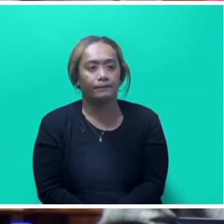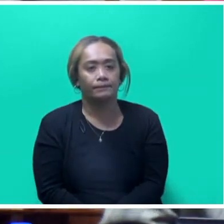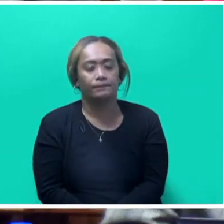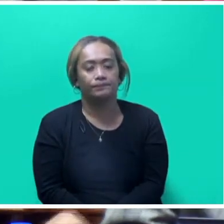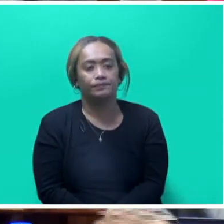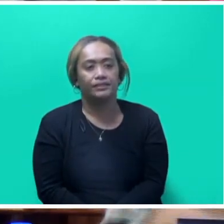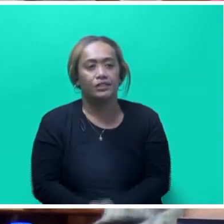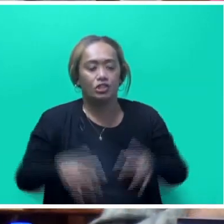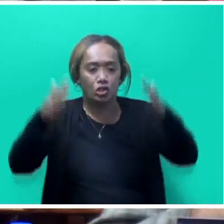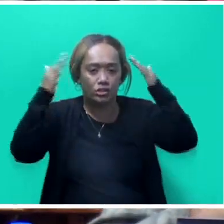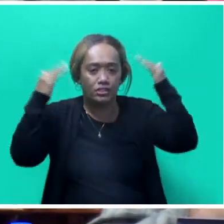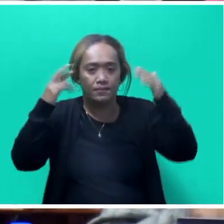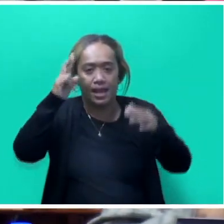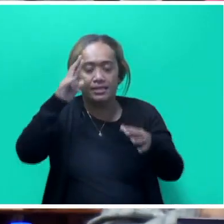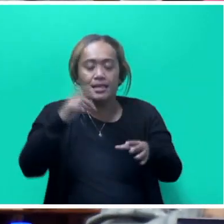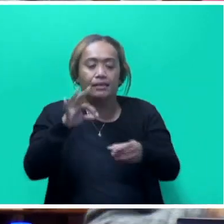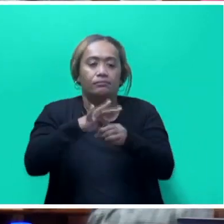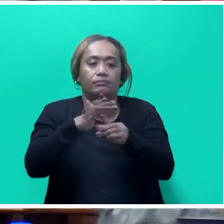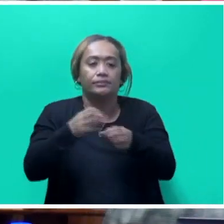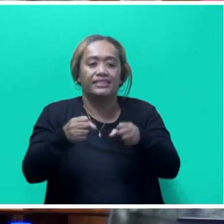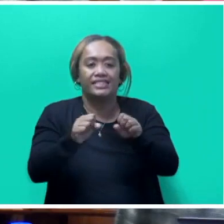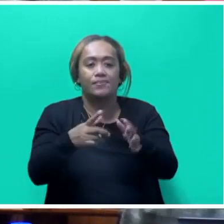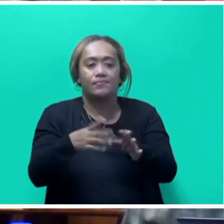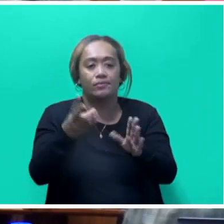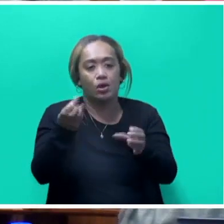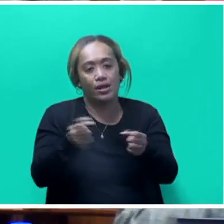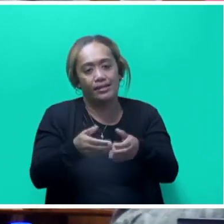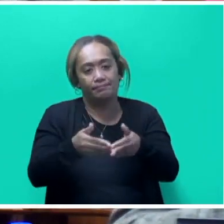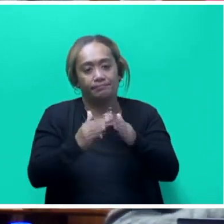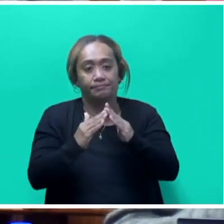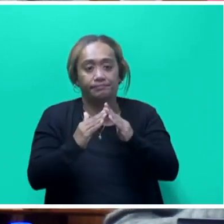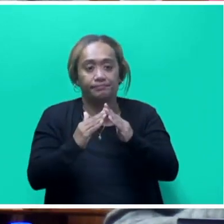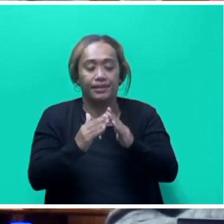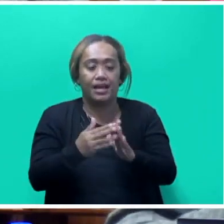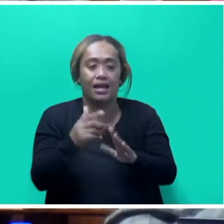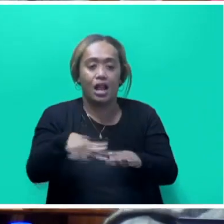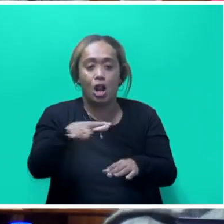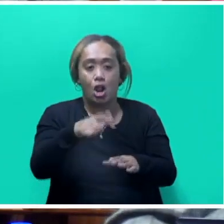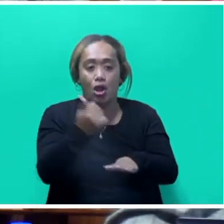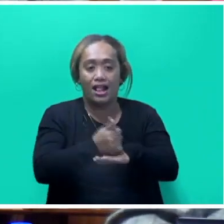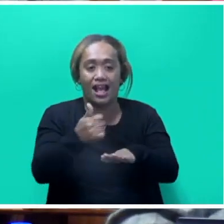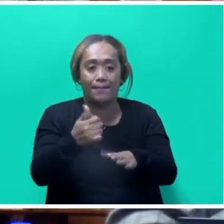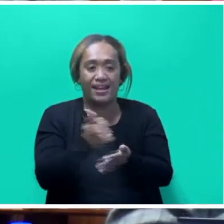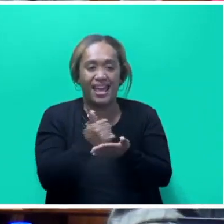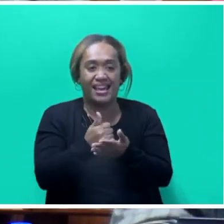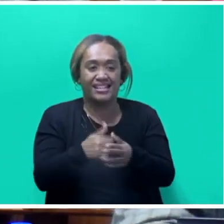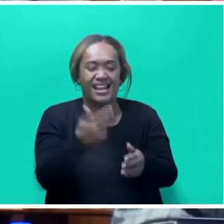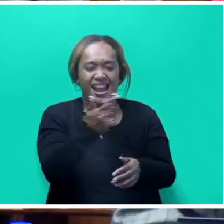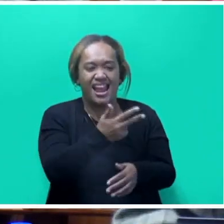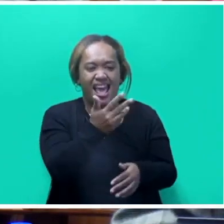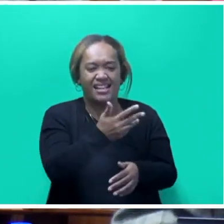Mr. Speaker, sir, the current electoral system set out under the Local Government Act of 1972 is a block vote